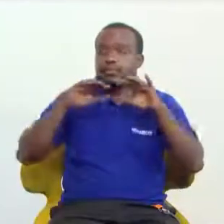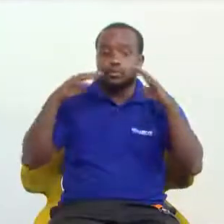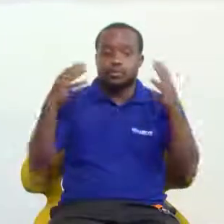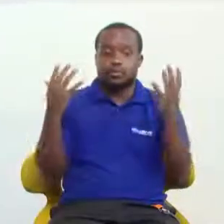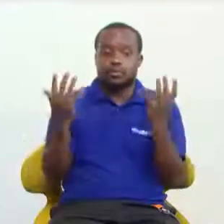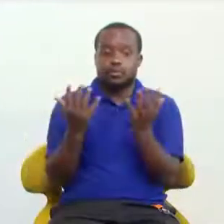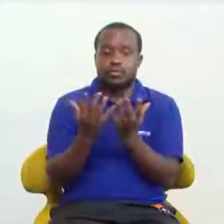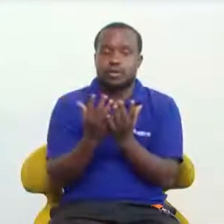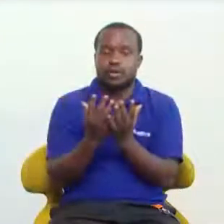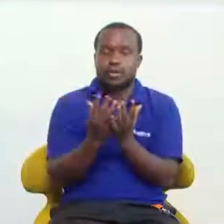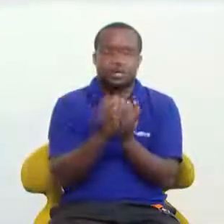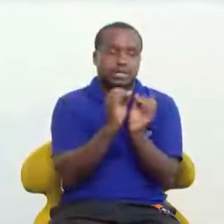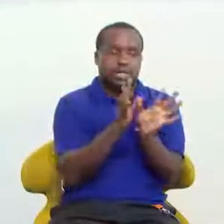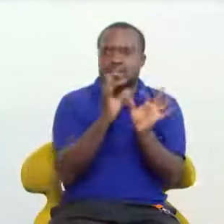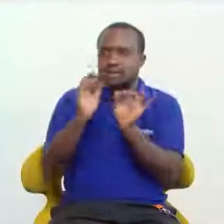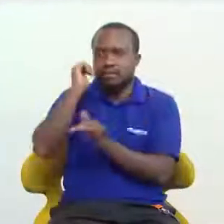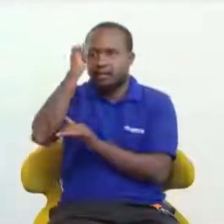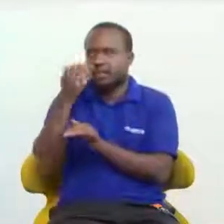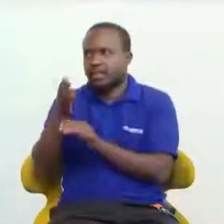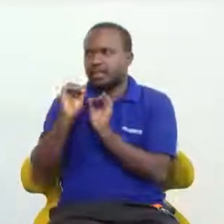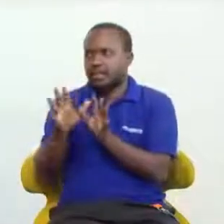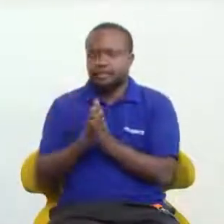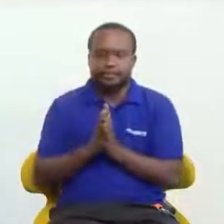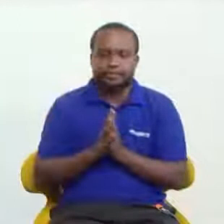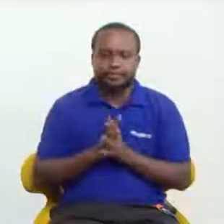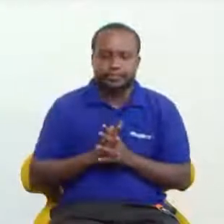include Africa, and it won't be accessible without intention.